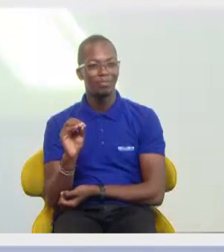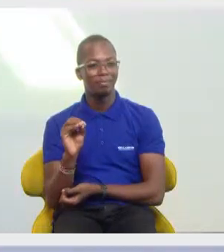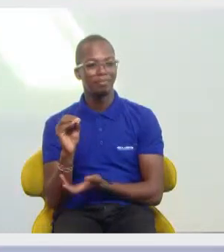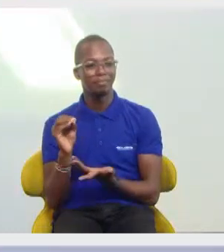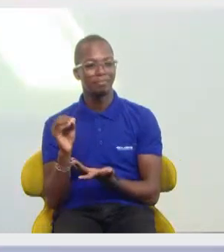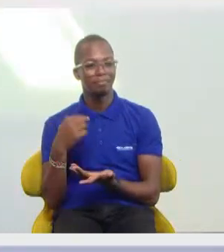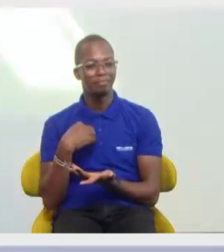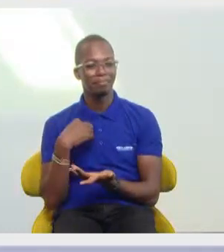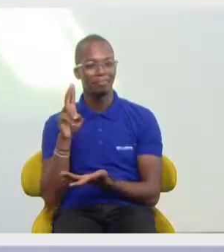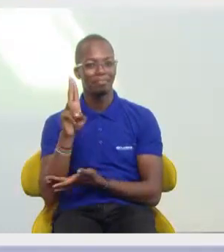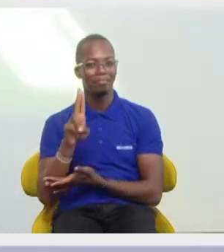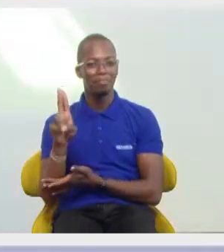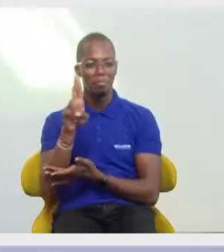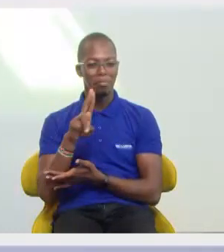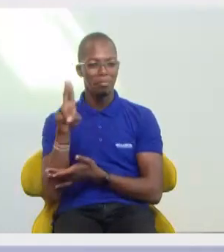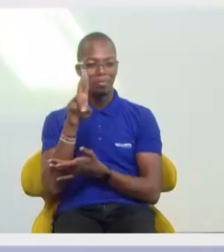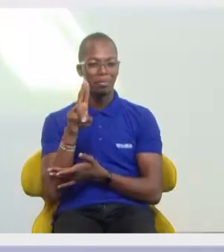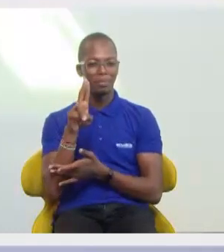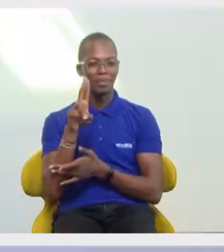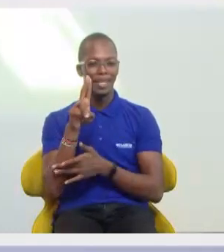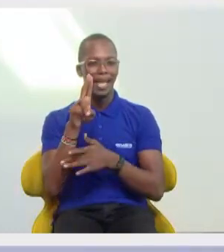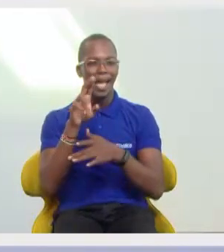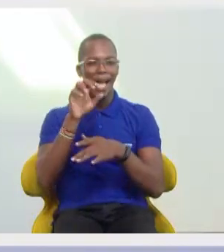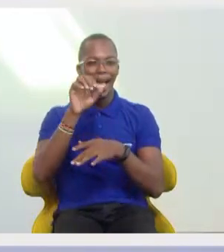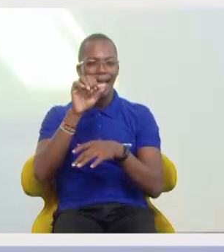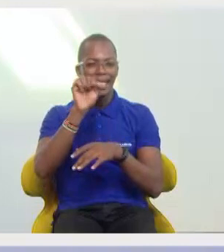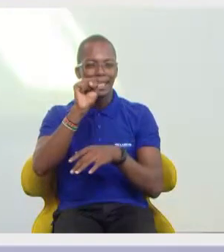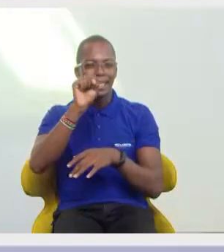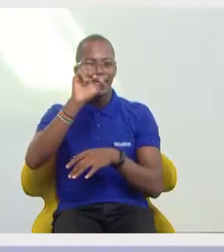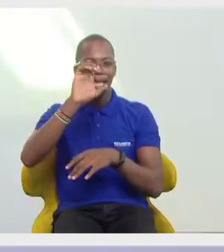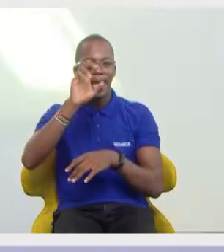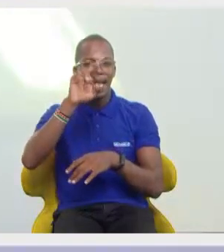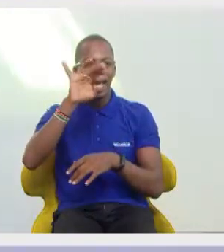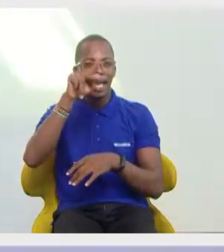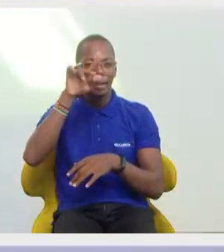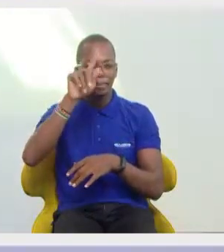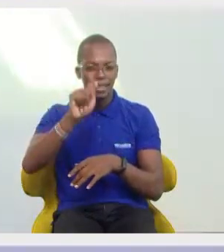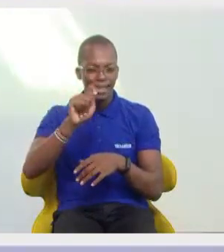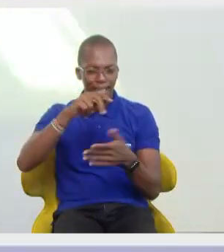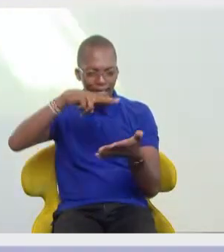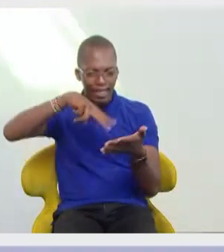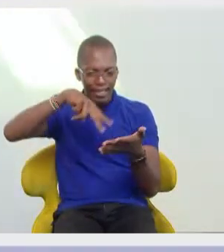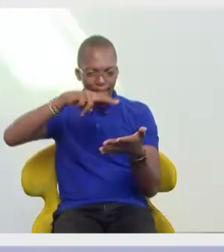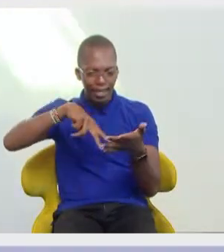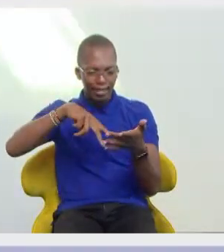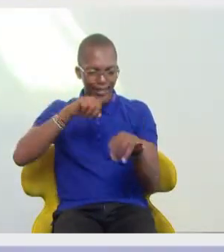I use my screen reader to assist me when I am coding like